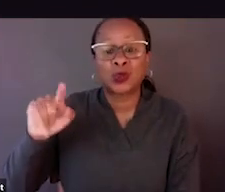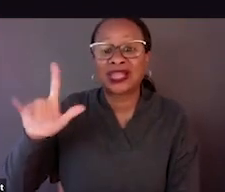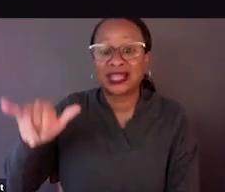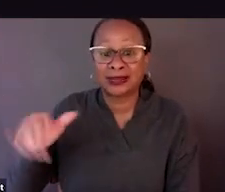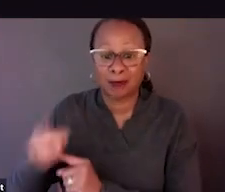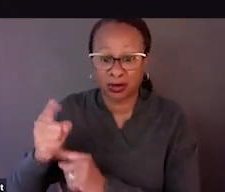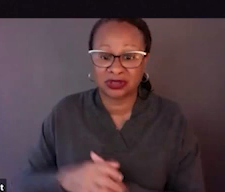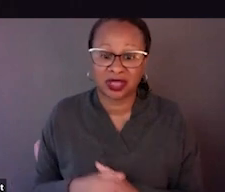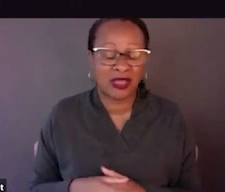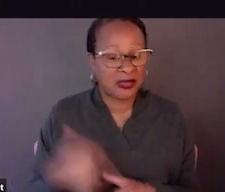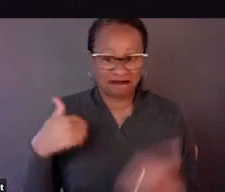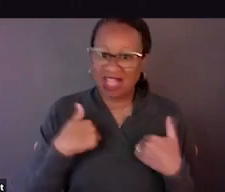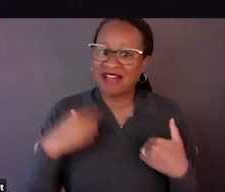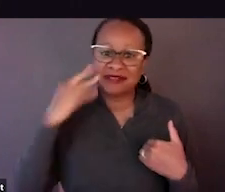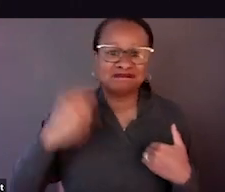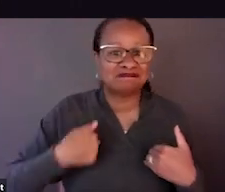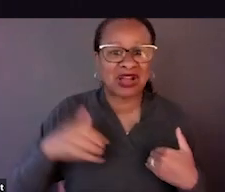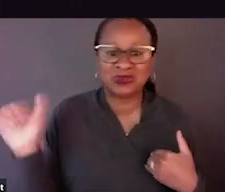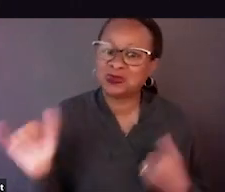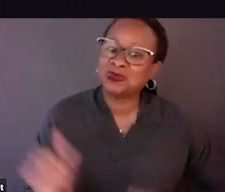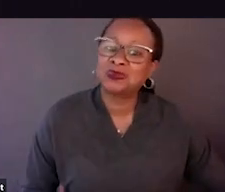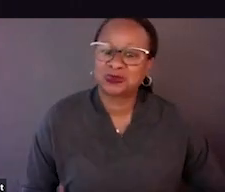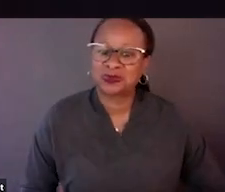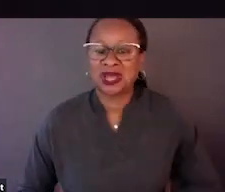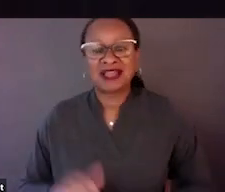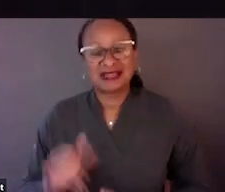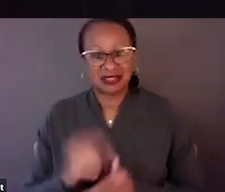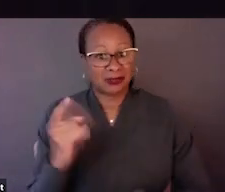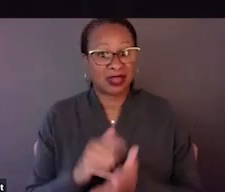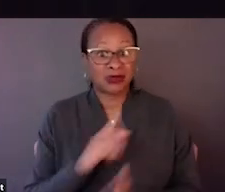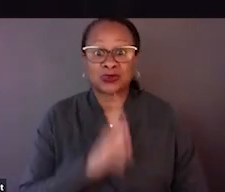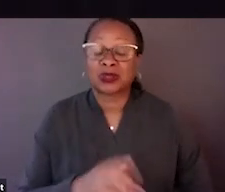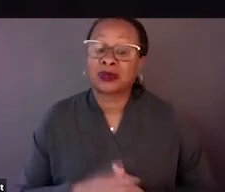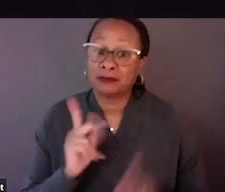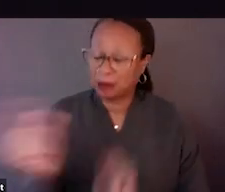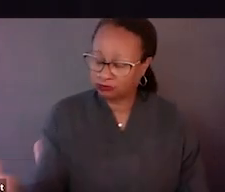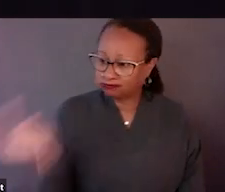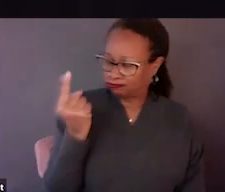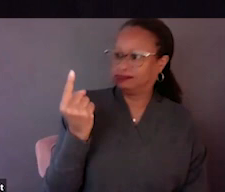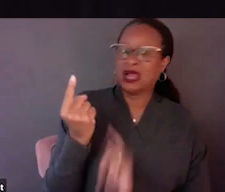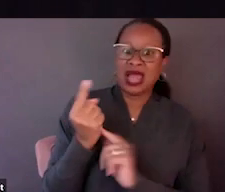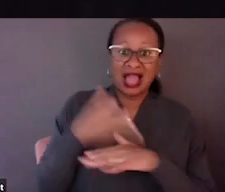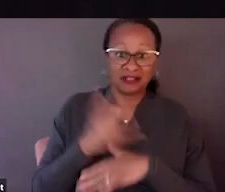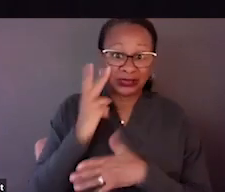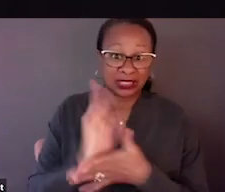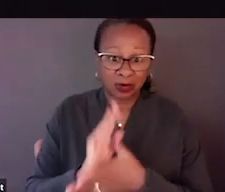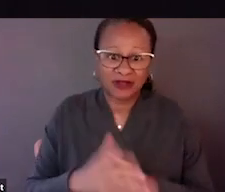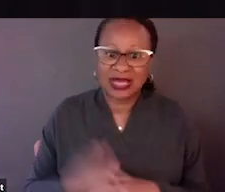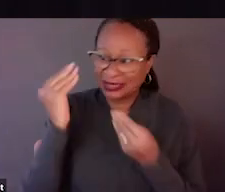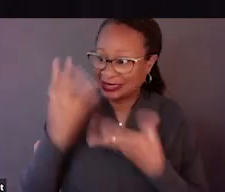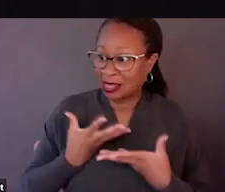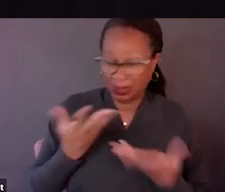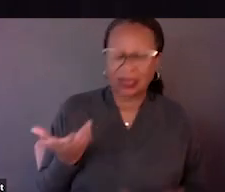we have. I've had mine too. So that's something that was real. People come up to me who've seen the film and they tell me,